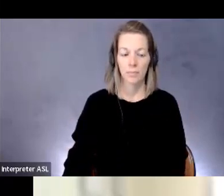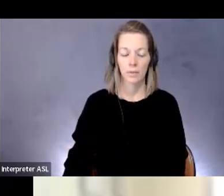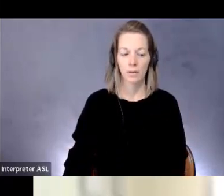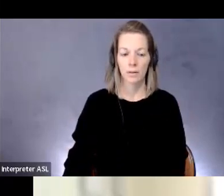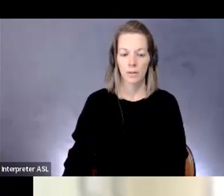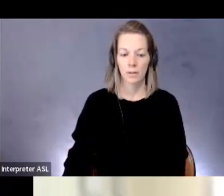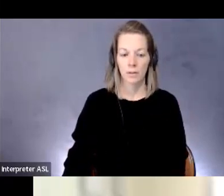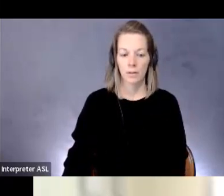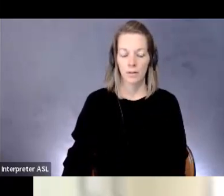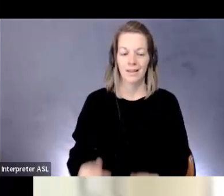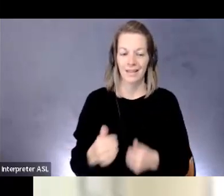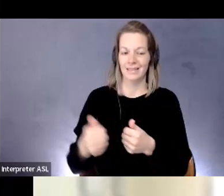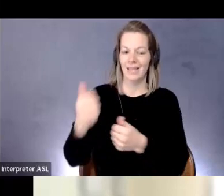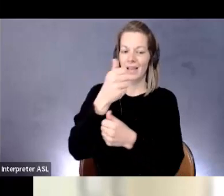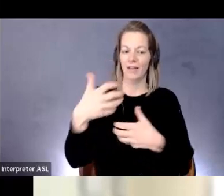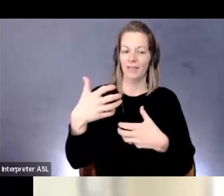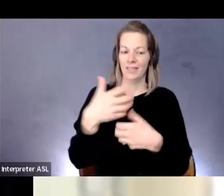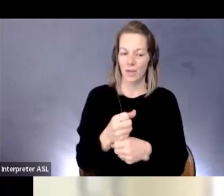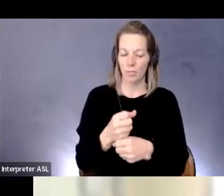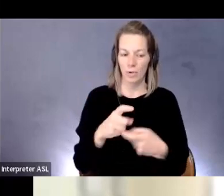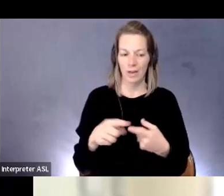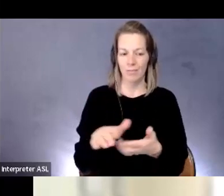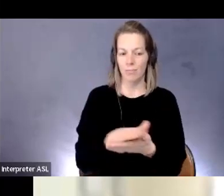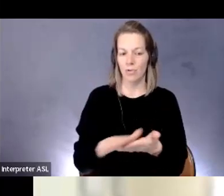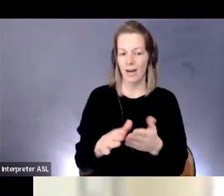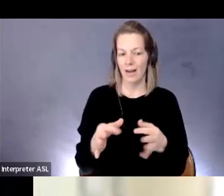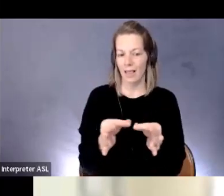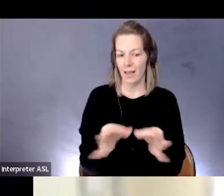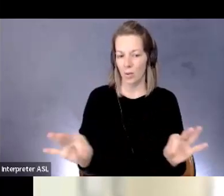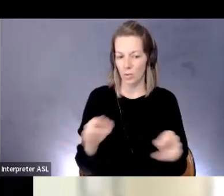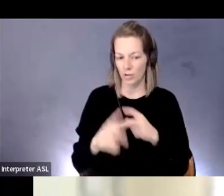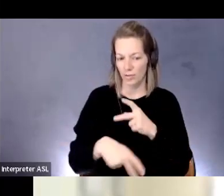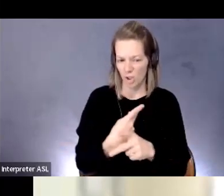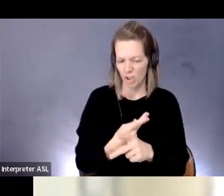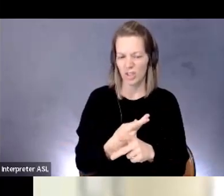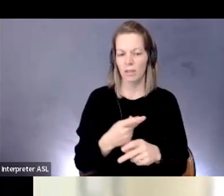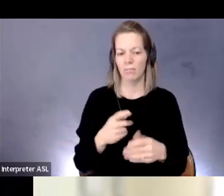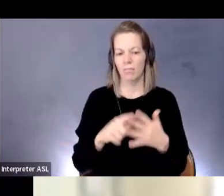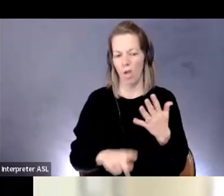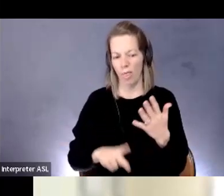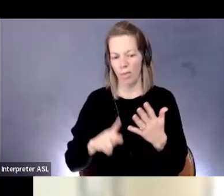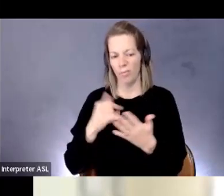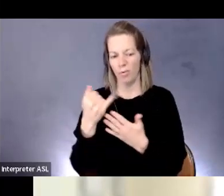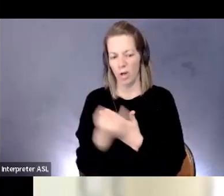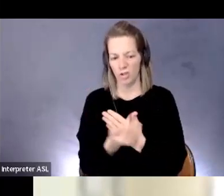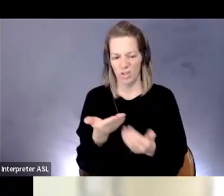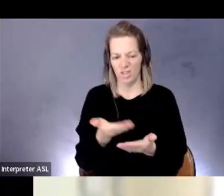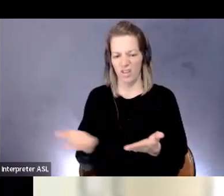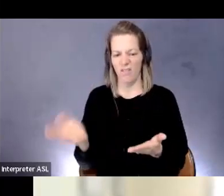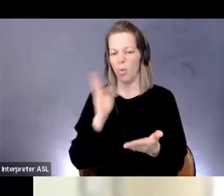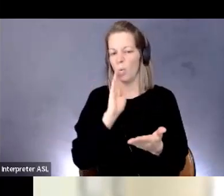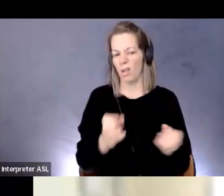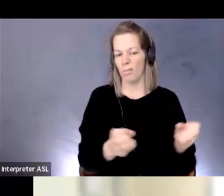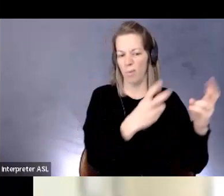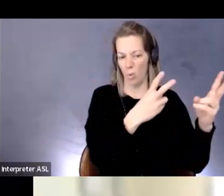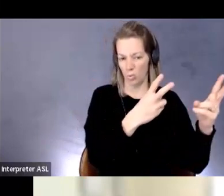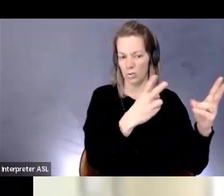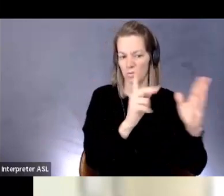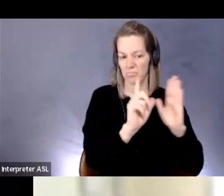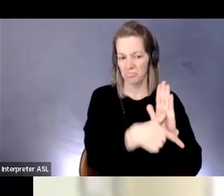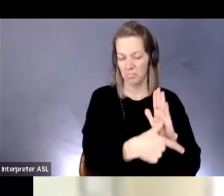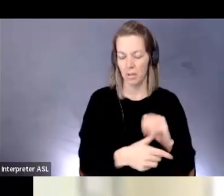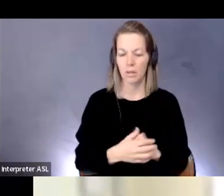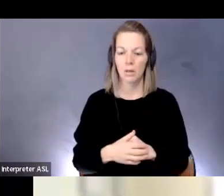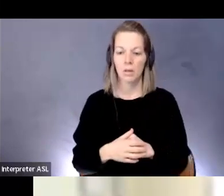posting an executive summary, a plain language version of the report, and other project materials on that site. We're still